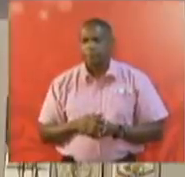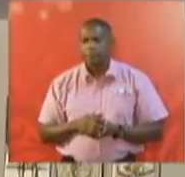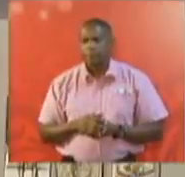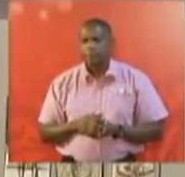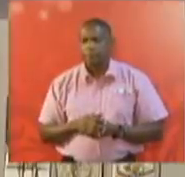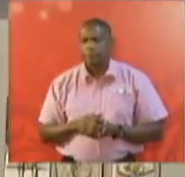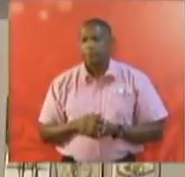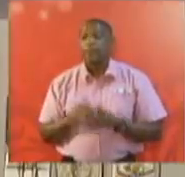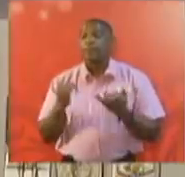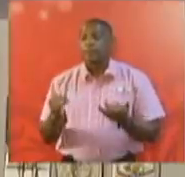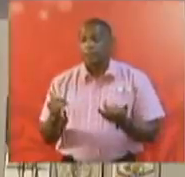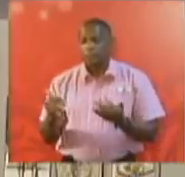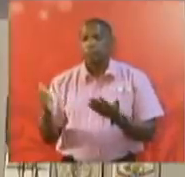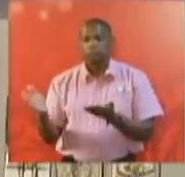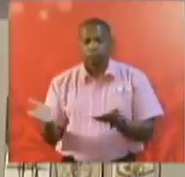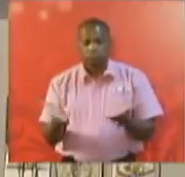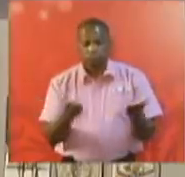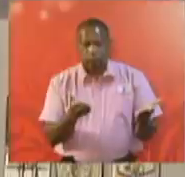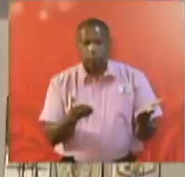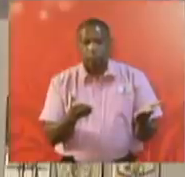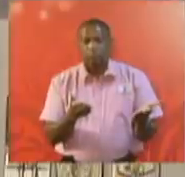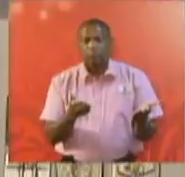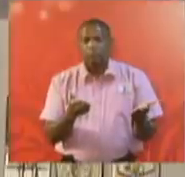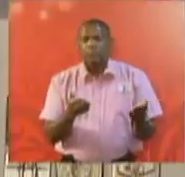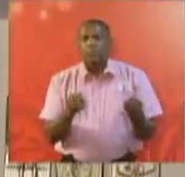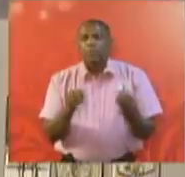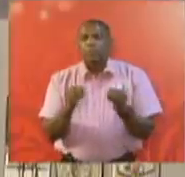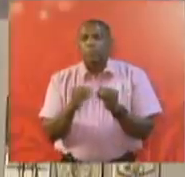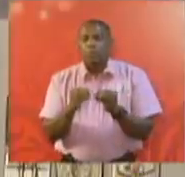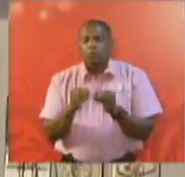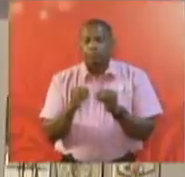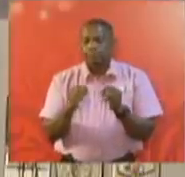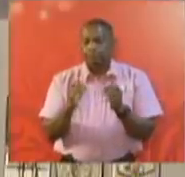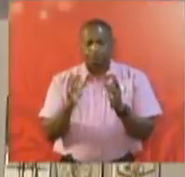to switch directly into the epidemiological component. We have some slides.